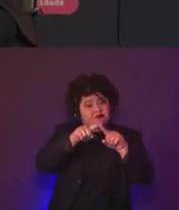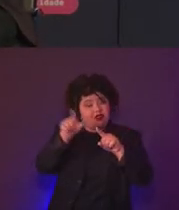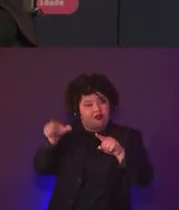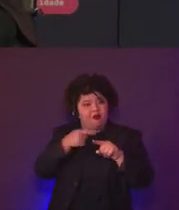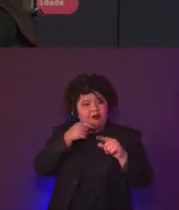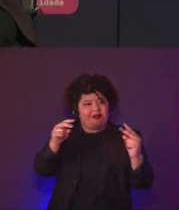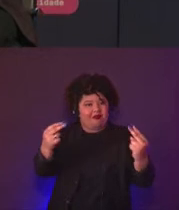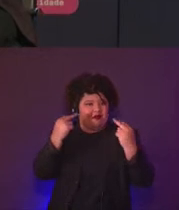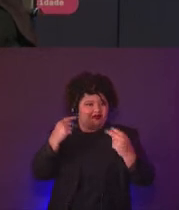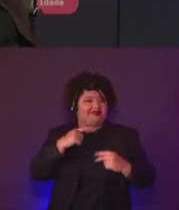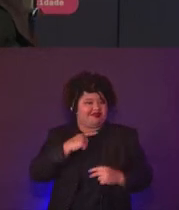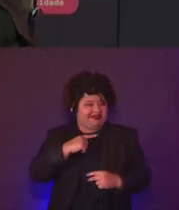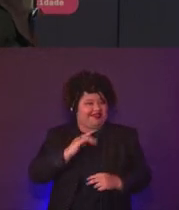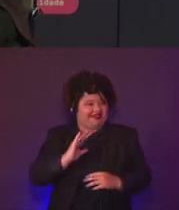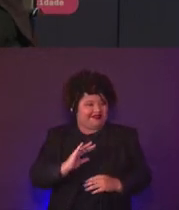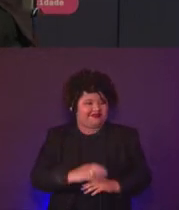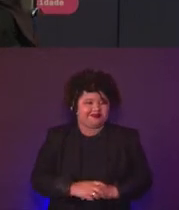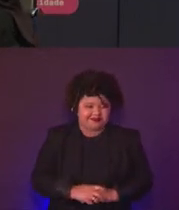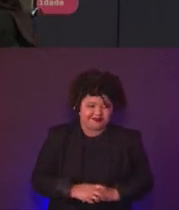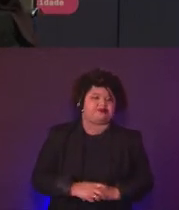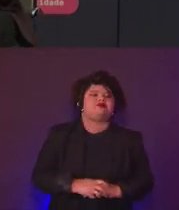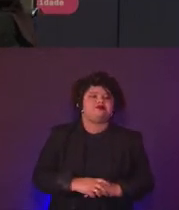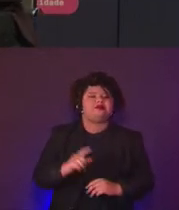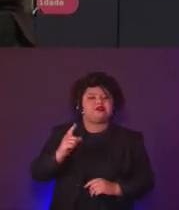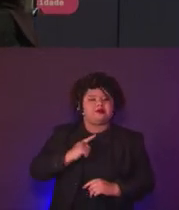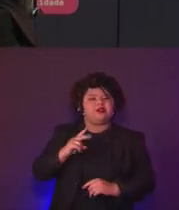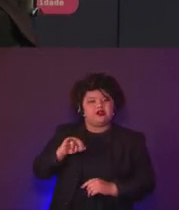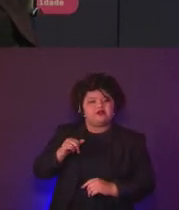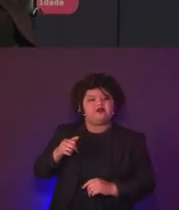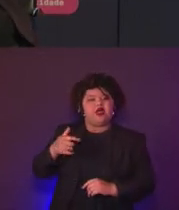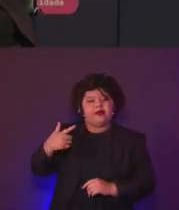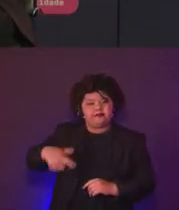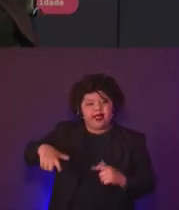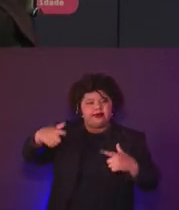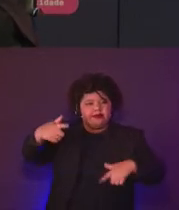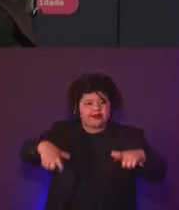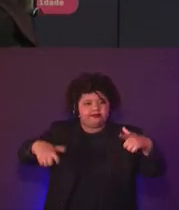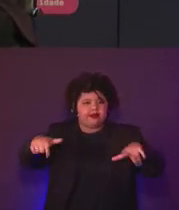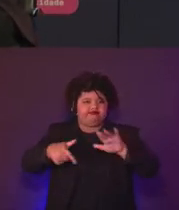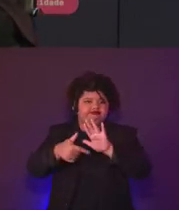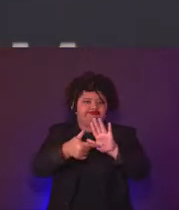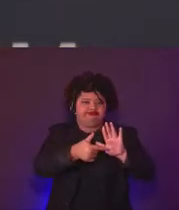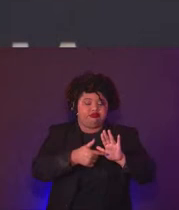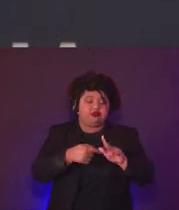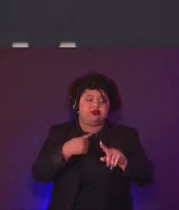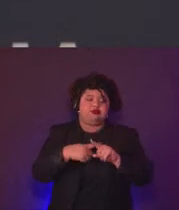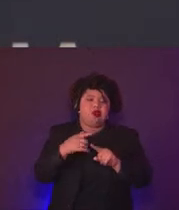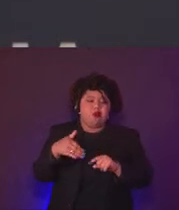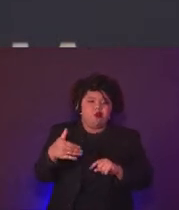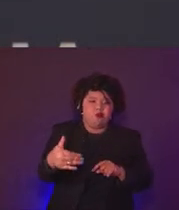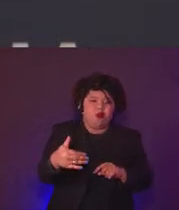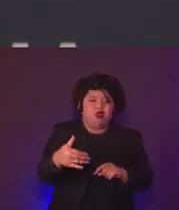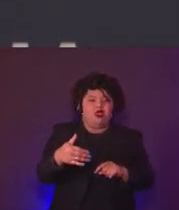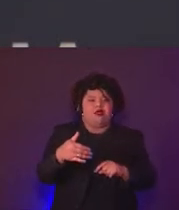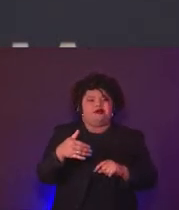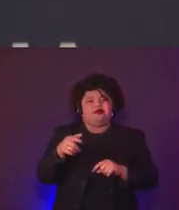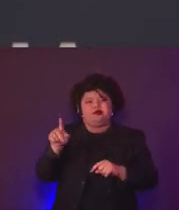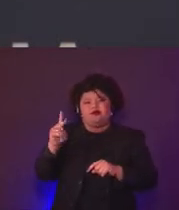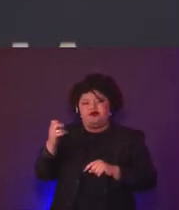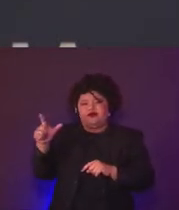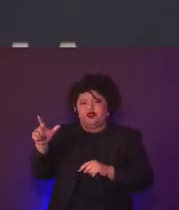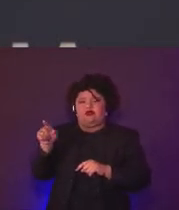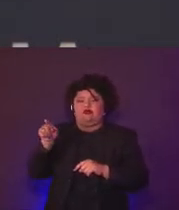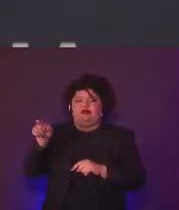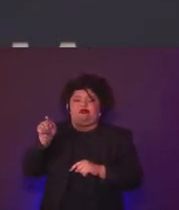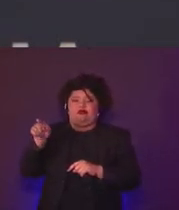And let's hear from another of my journalism heroes. And whenever Phil wrote about objectivity in journalism,